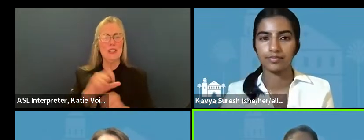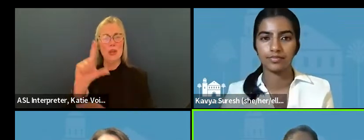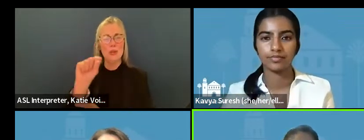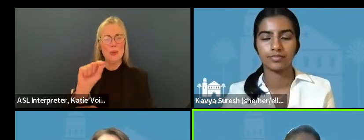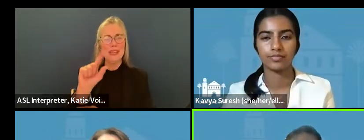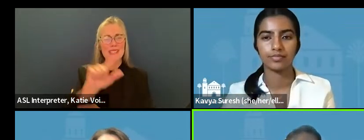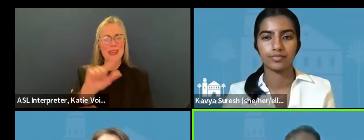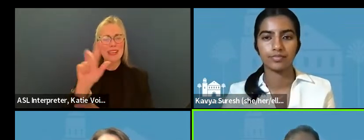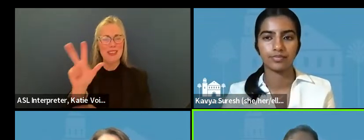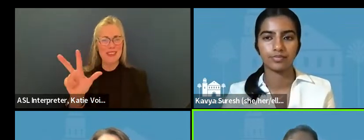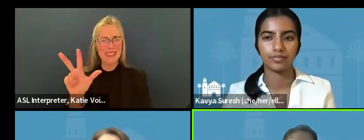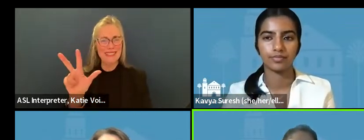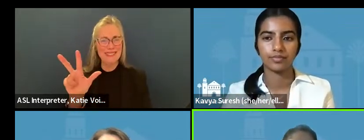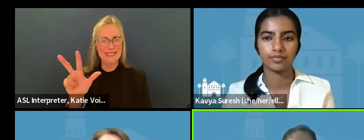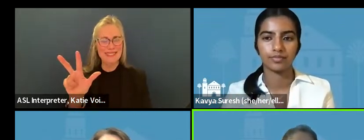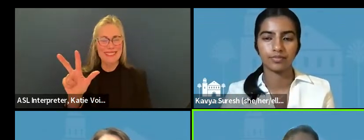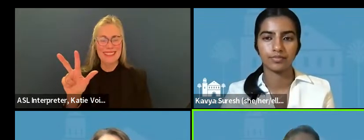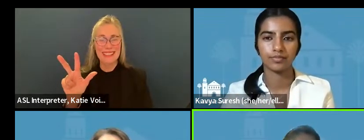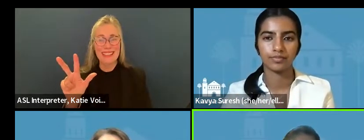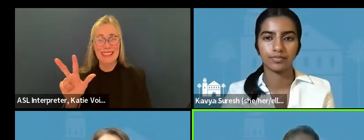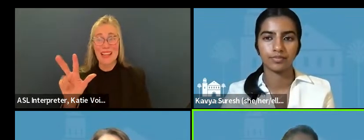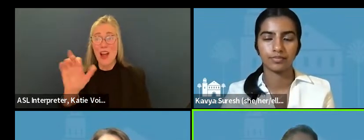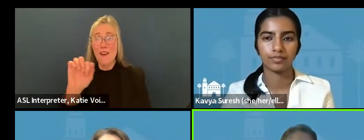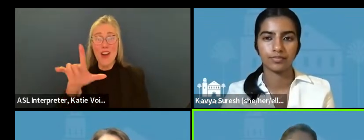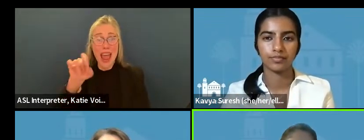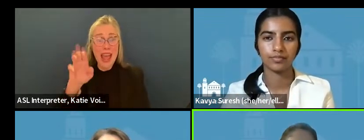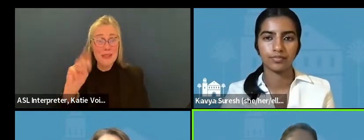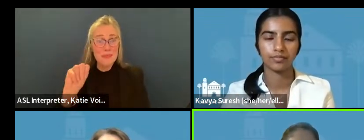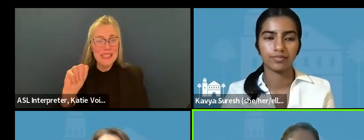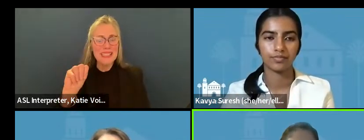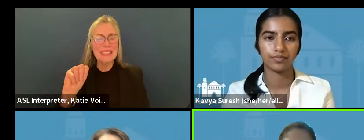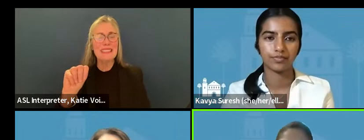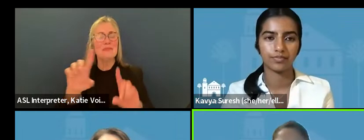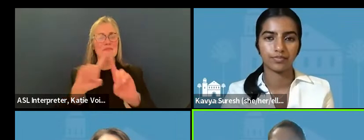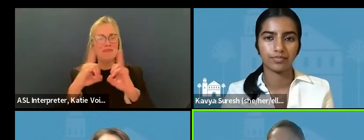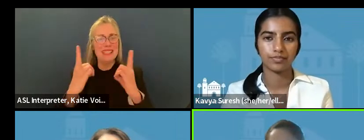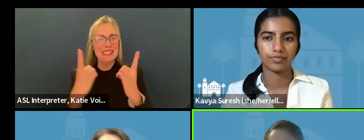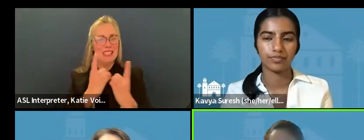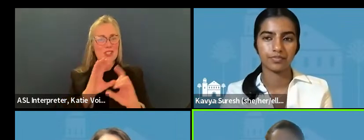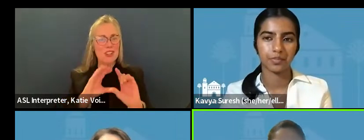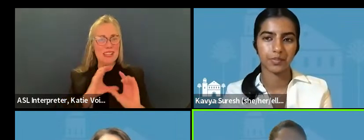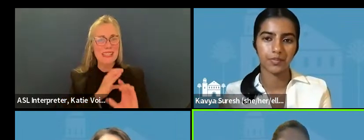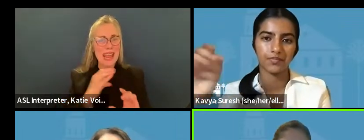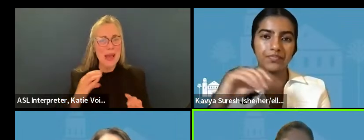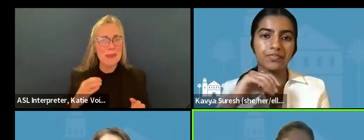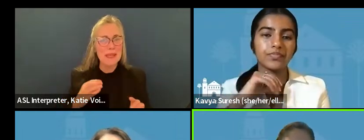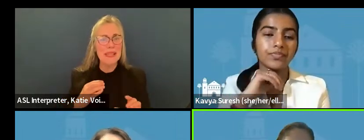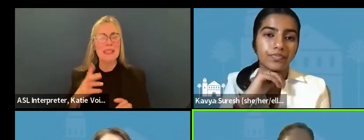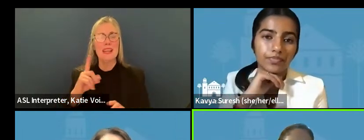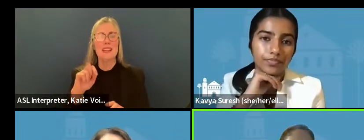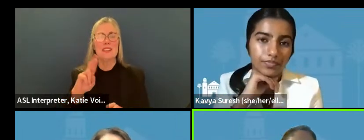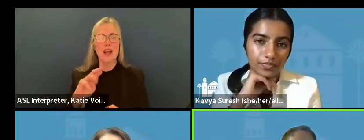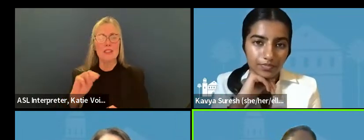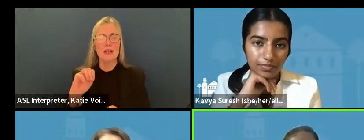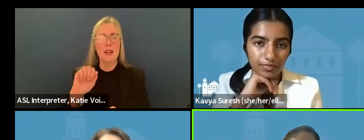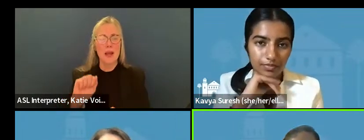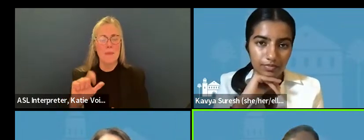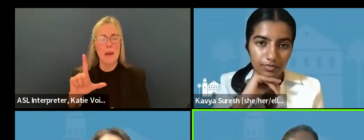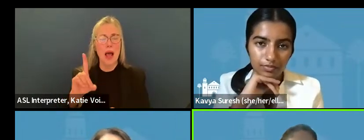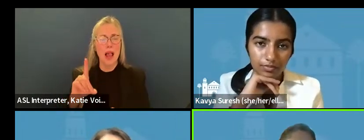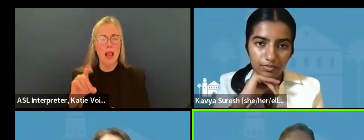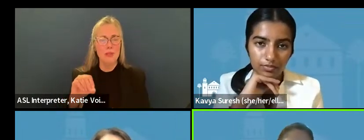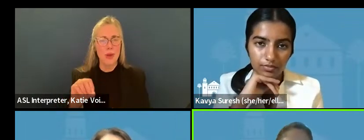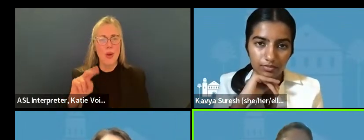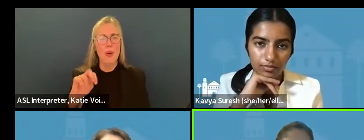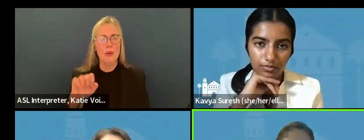all, thank you to admin, to all of our district cabinet, Dr. Maldonado, Mr. Vance, and